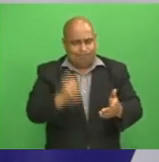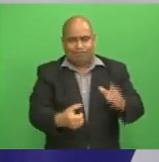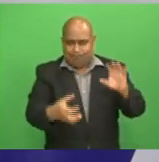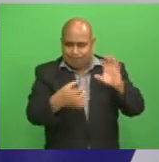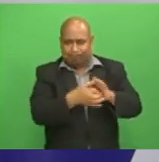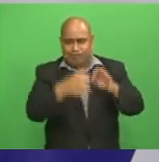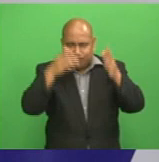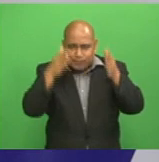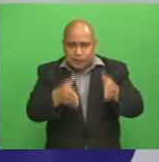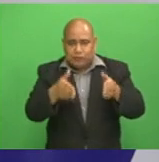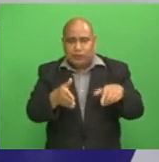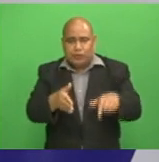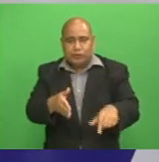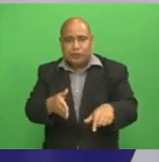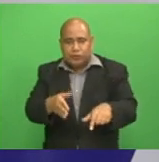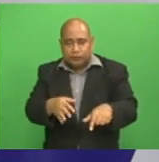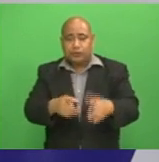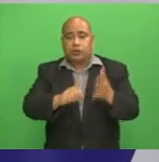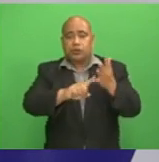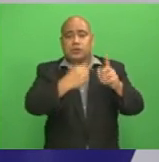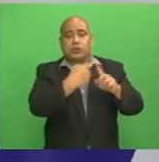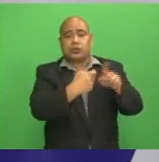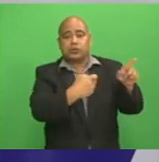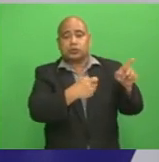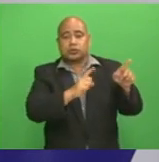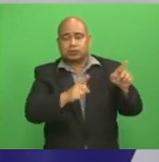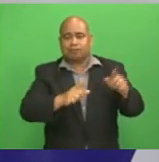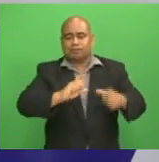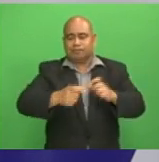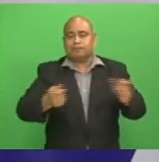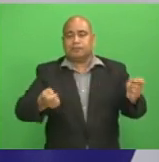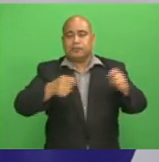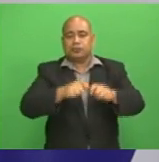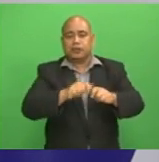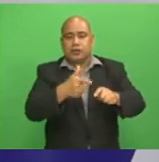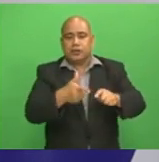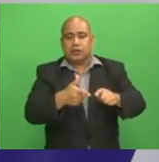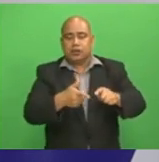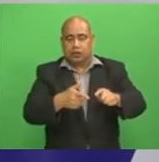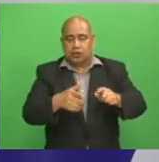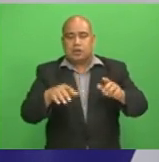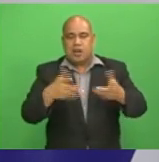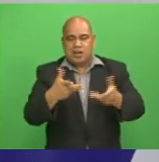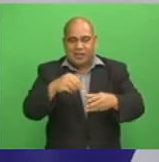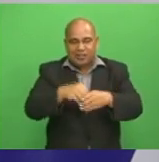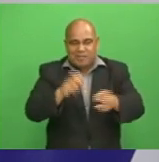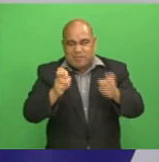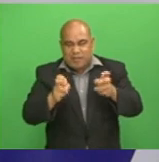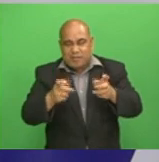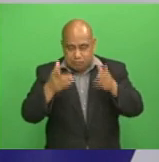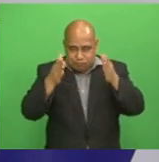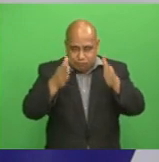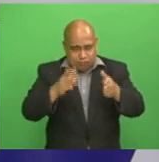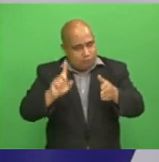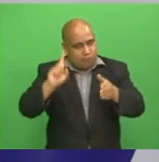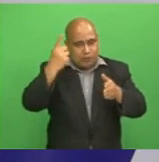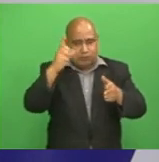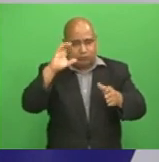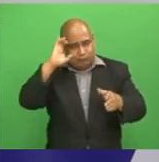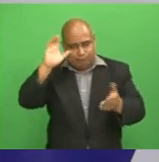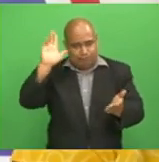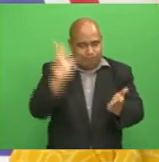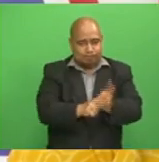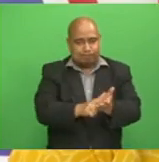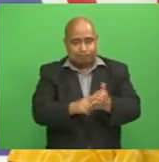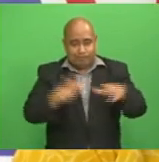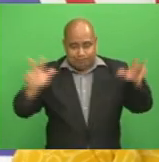on climate change. That's always been a big focus for us, and we were the first country to have legally binding targets to reduce